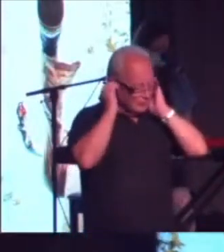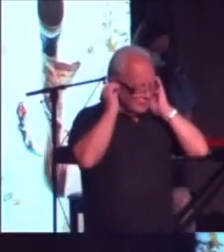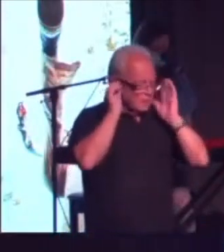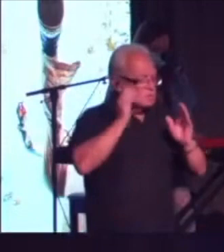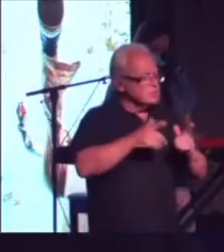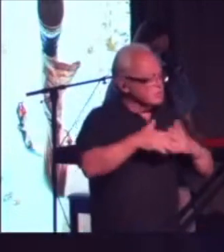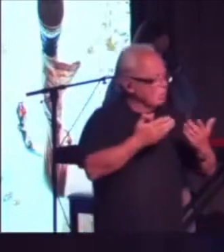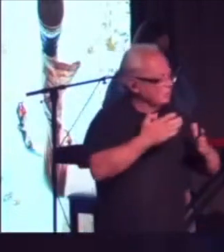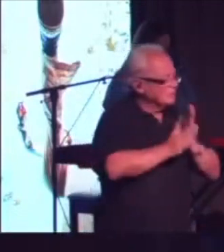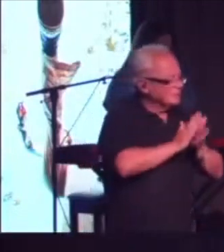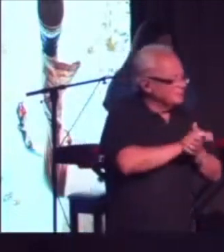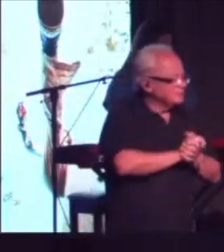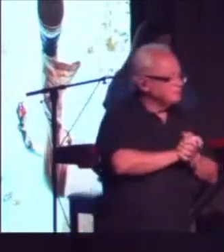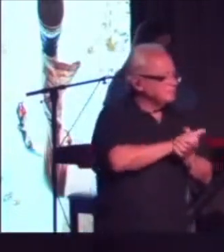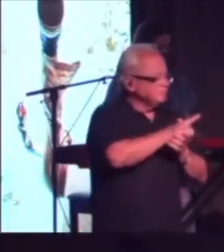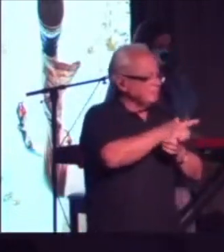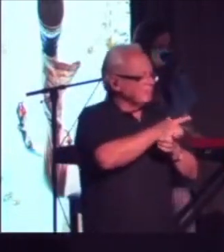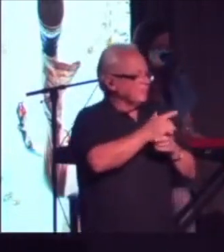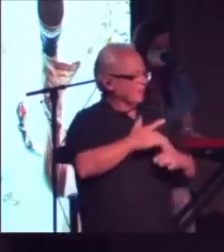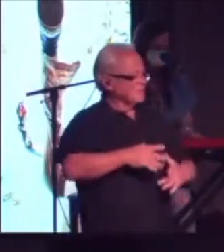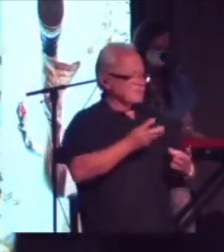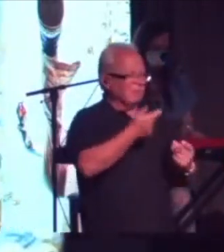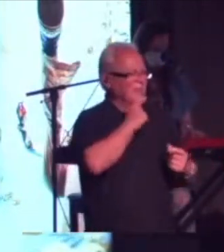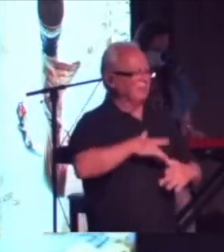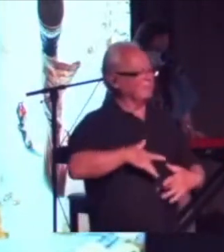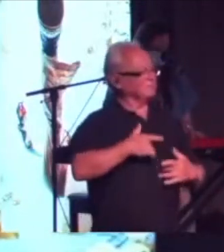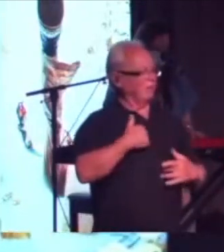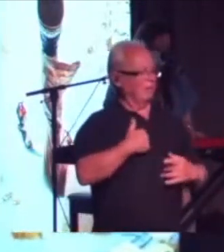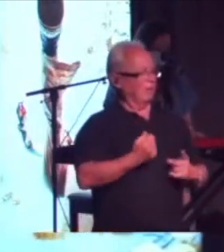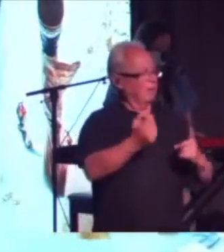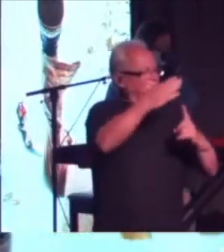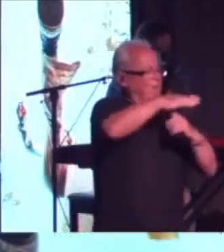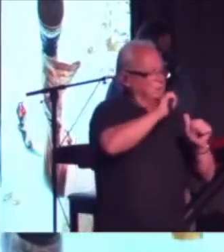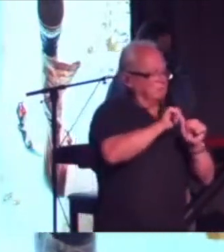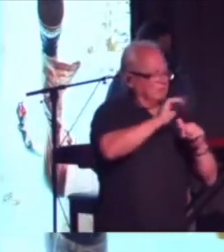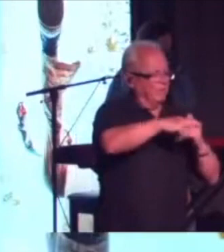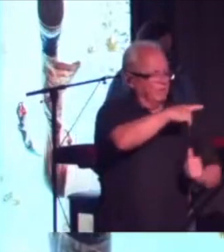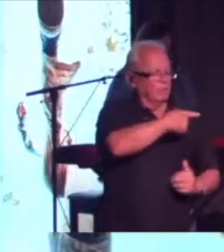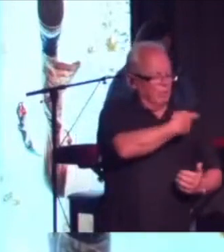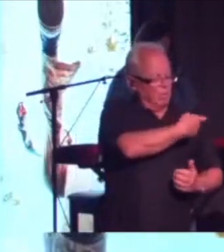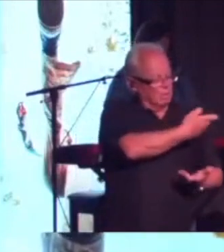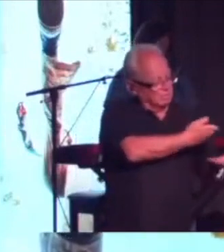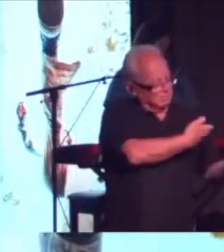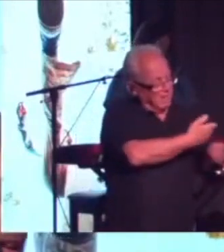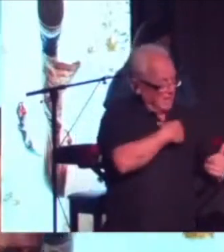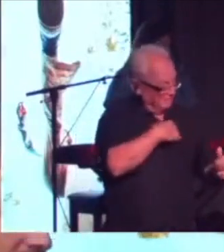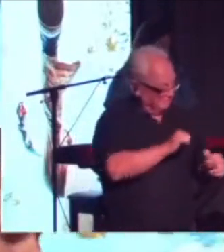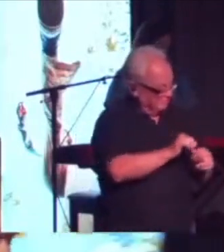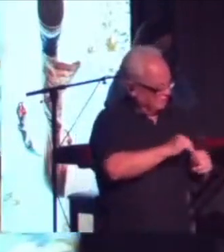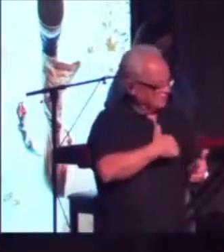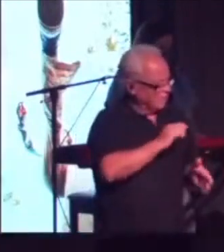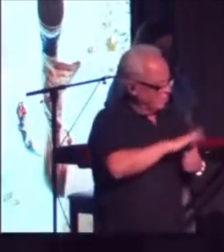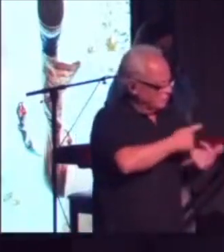know. Sense of superiority. Jesus doesn't do that. He says, everything I've received, I give to you. More than that, he says,